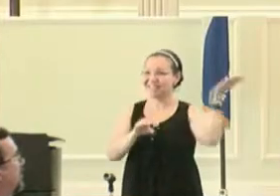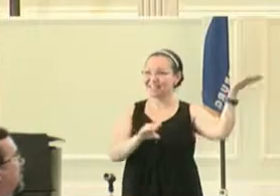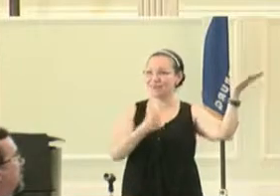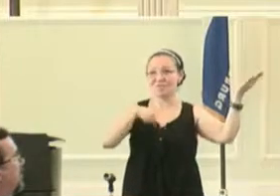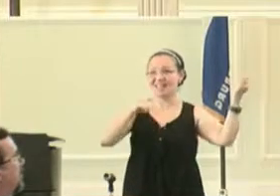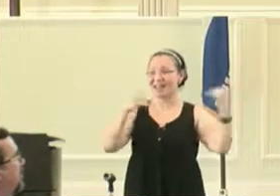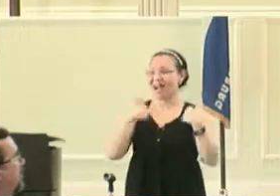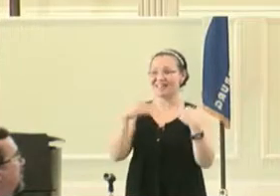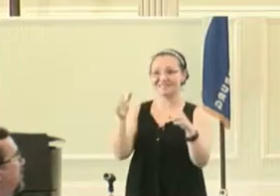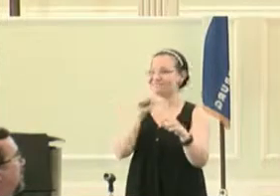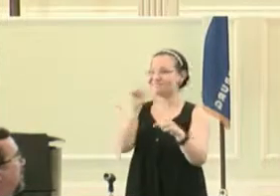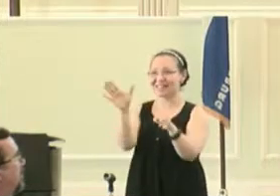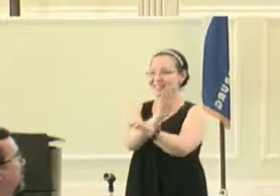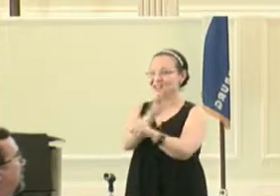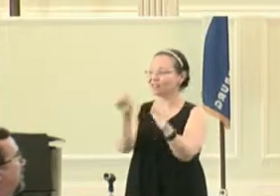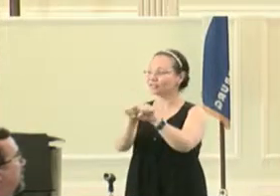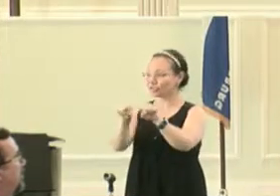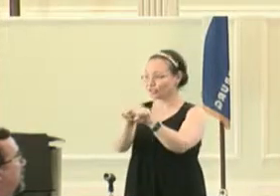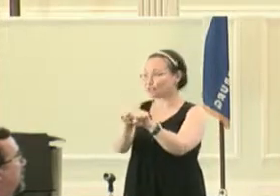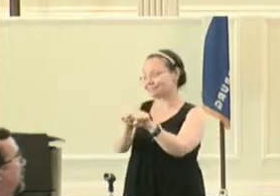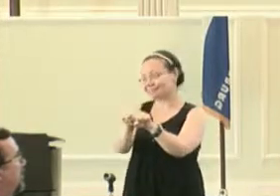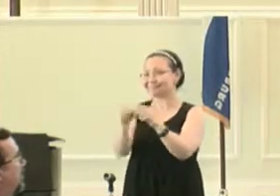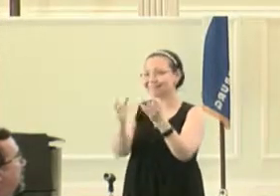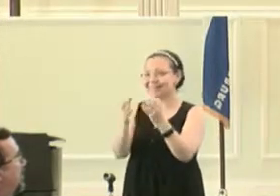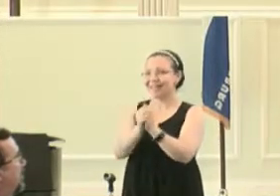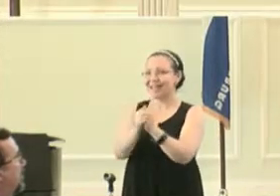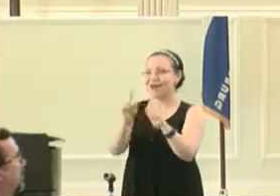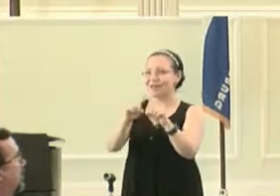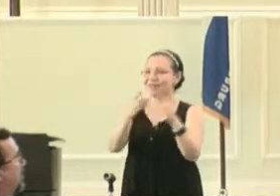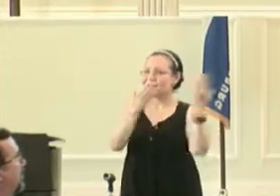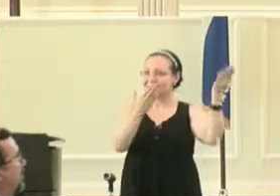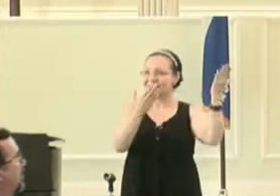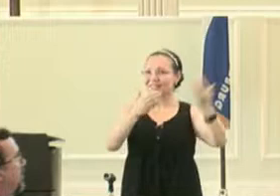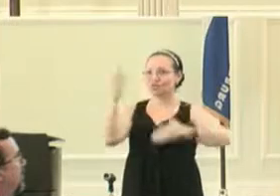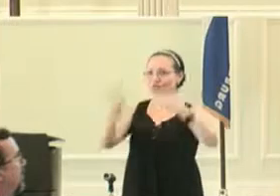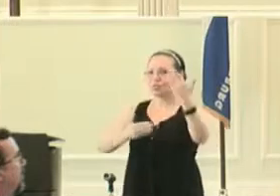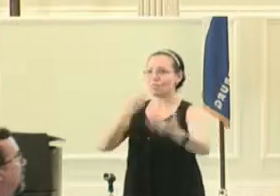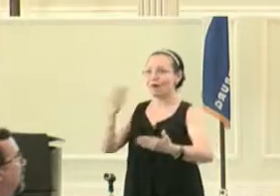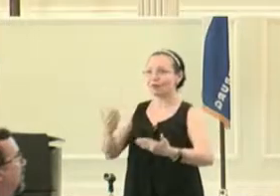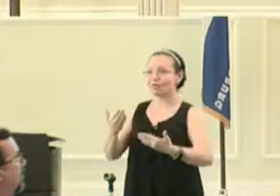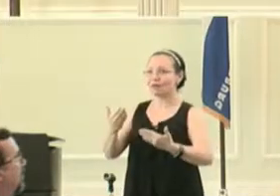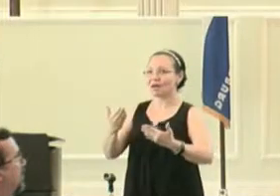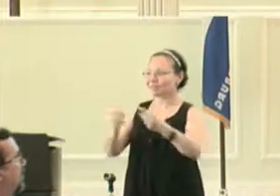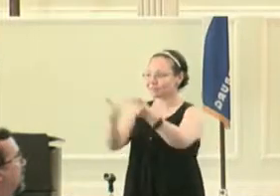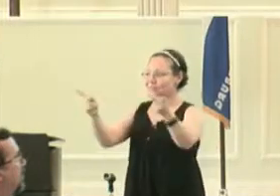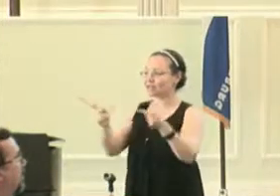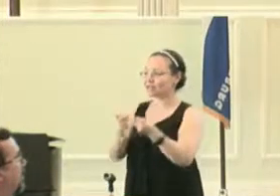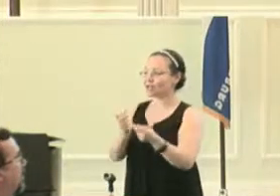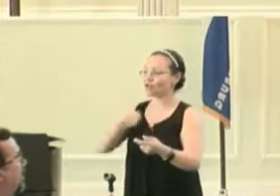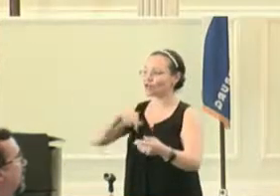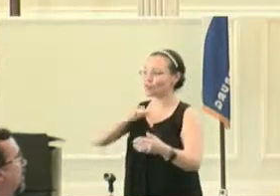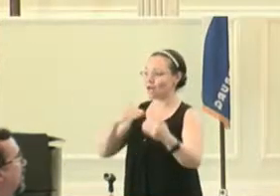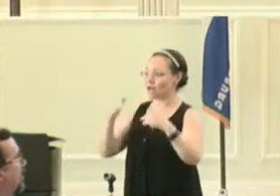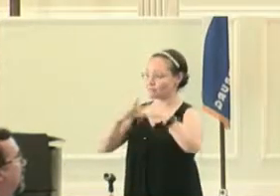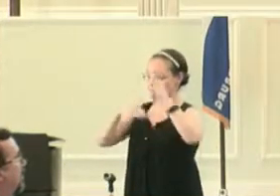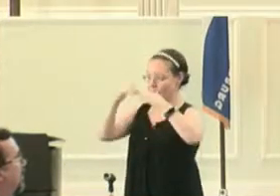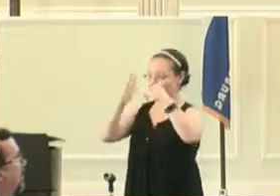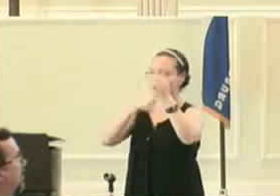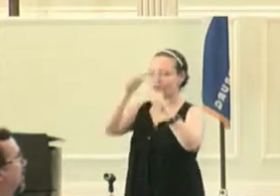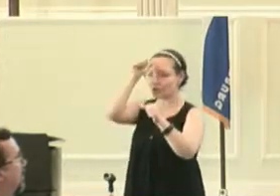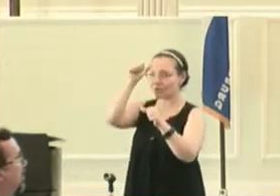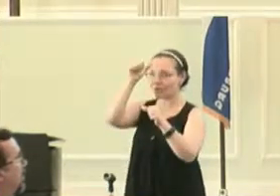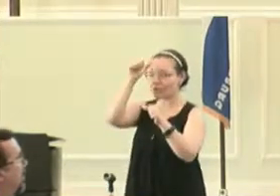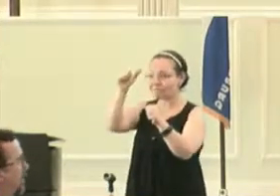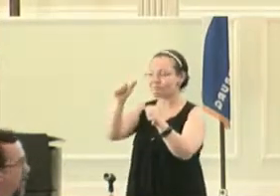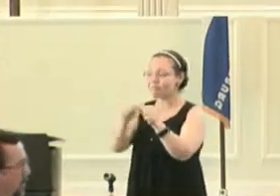shoes. And this was at a welcoming center that the group had built. So thank you for listening. So remember